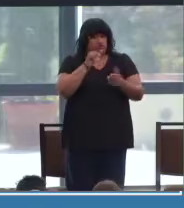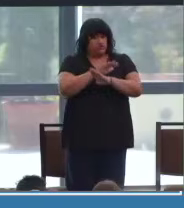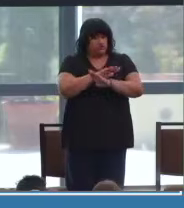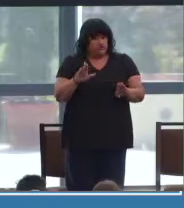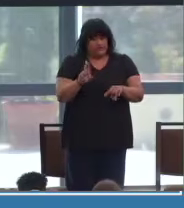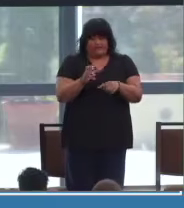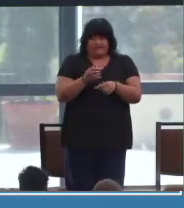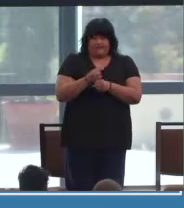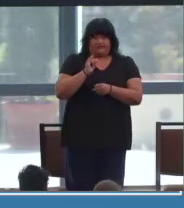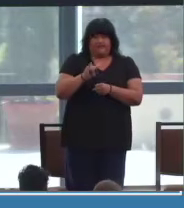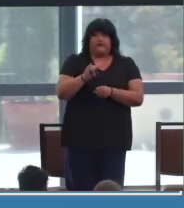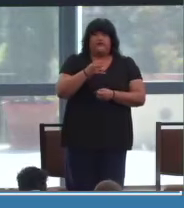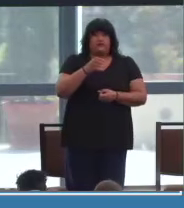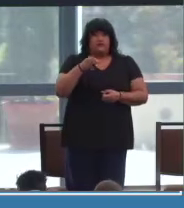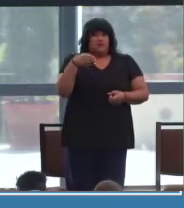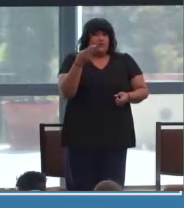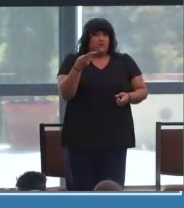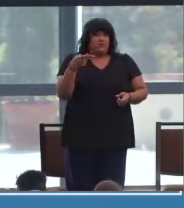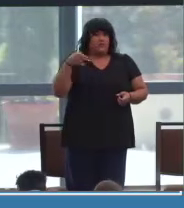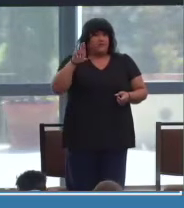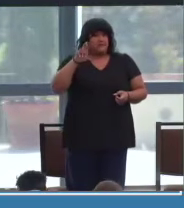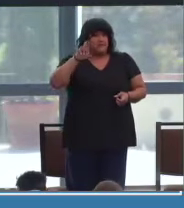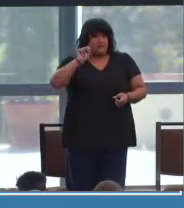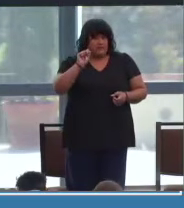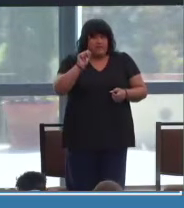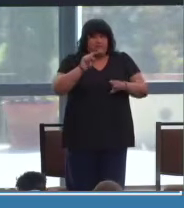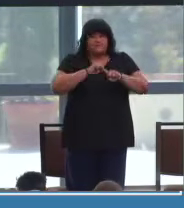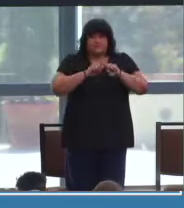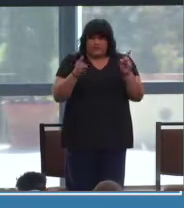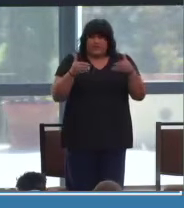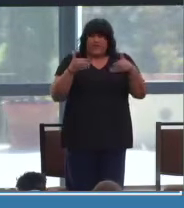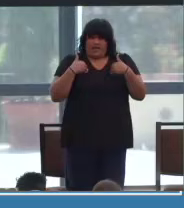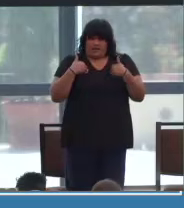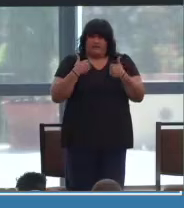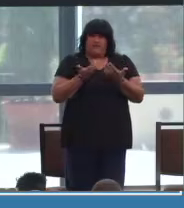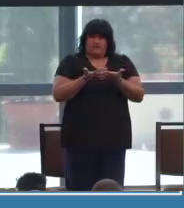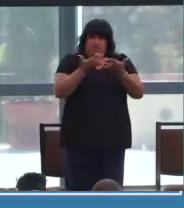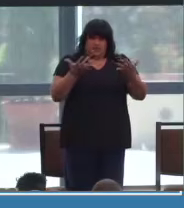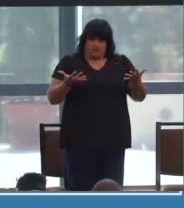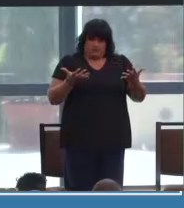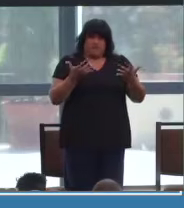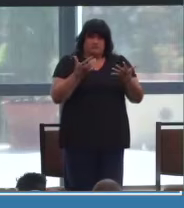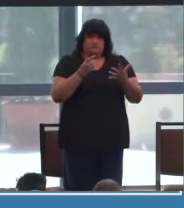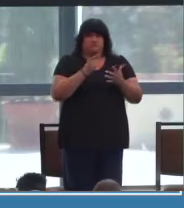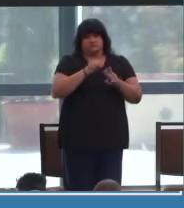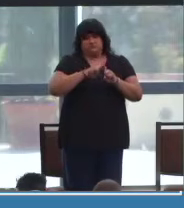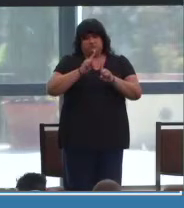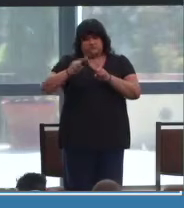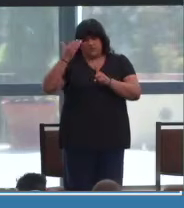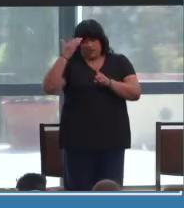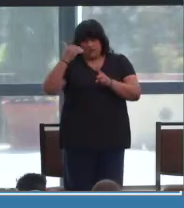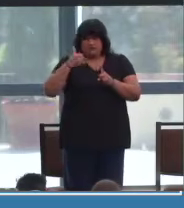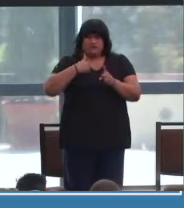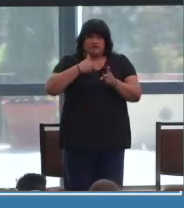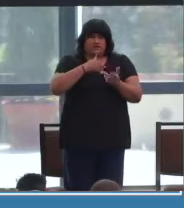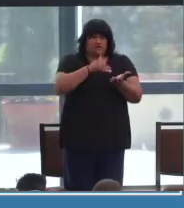in certain circumstances, with a lot of knowledge about potential risks included, maybe you could think about it with a lot of discussions with your